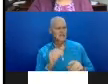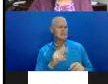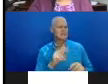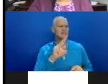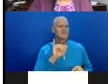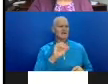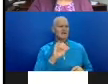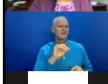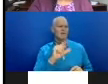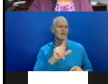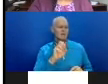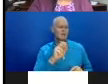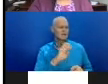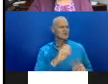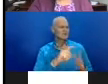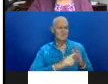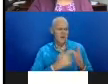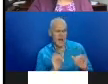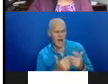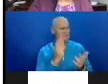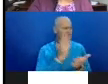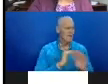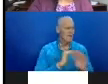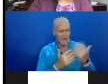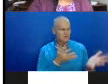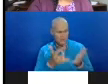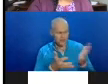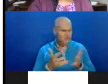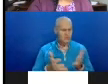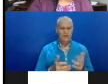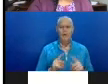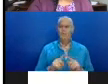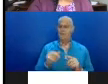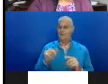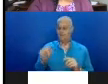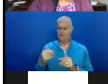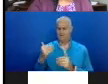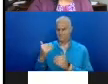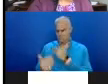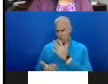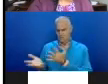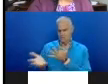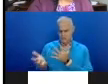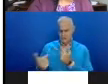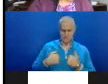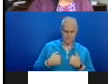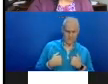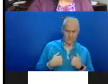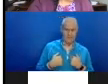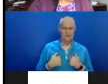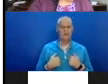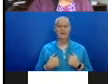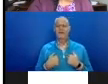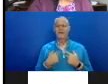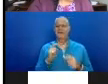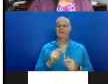stopped. And just through this process, the film, through engaging me in this restorative sensibility,